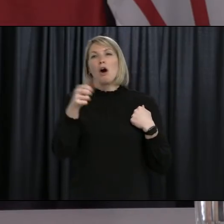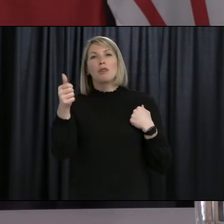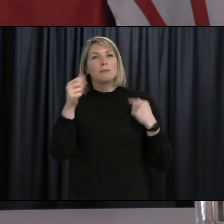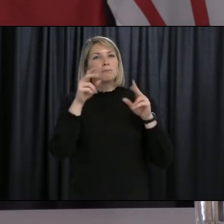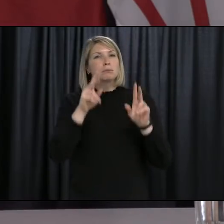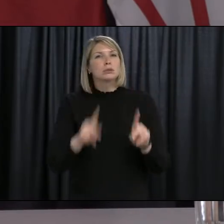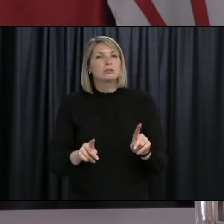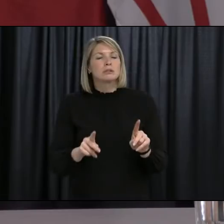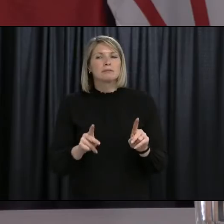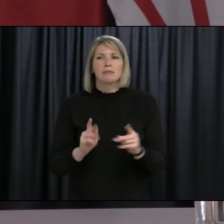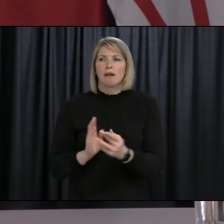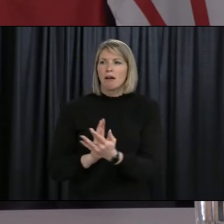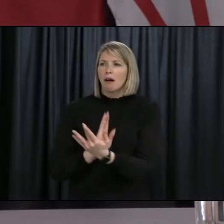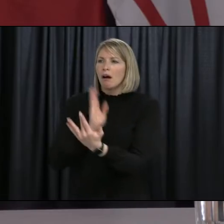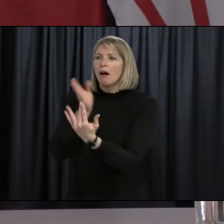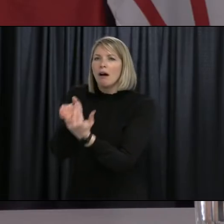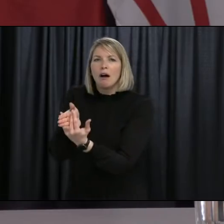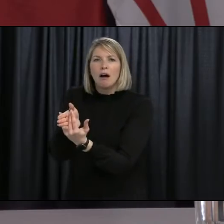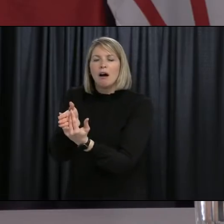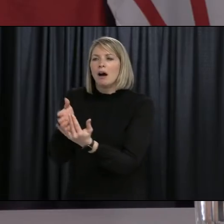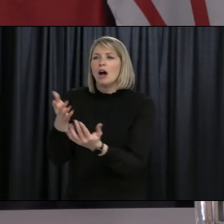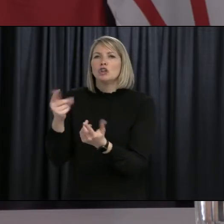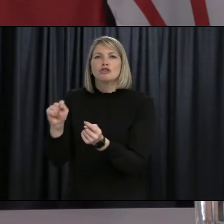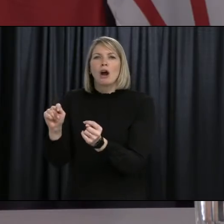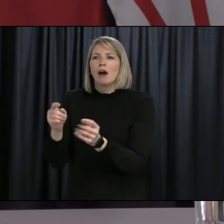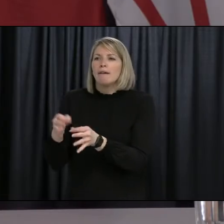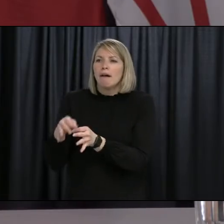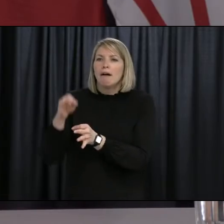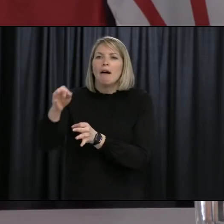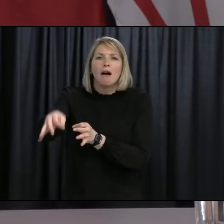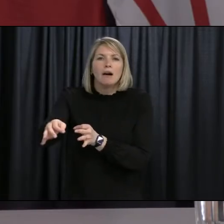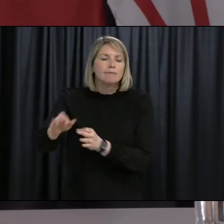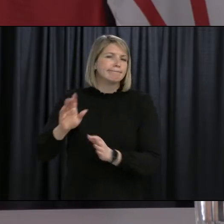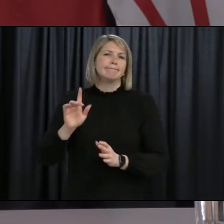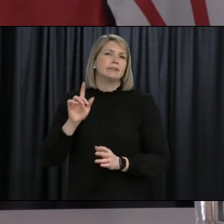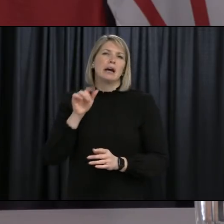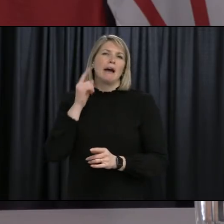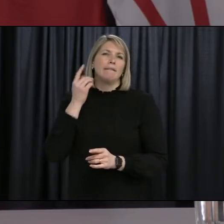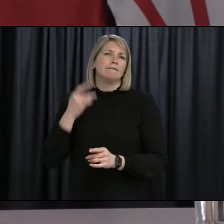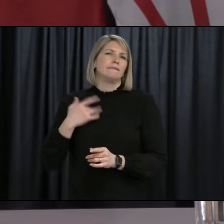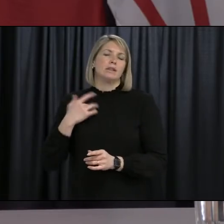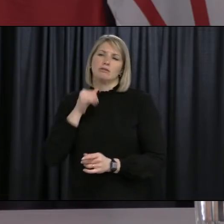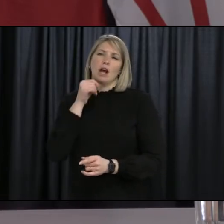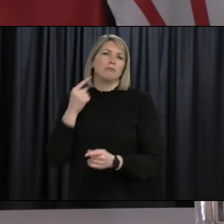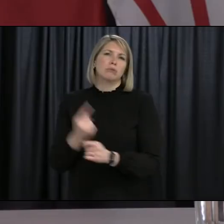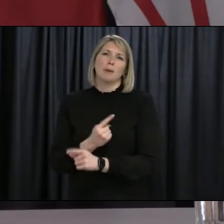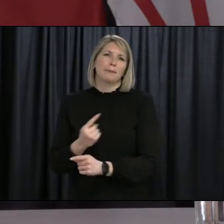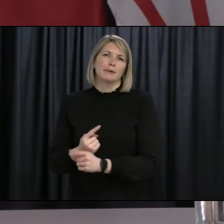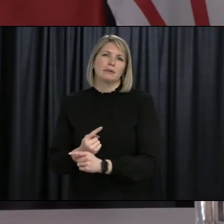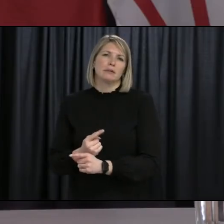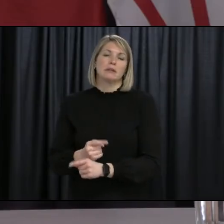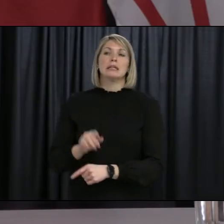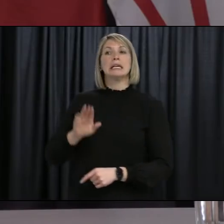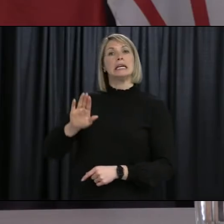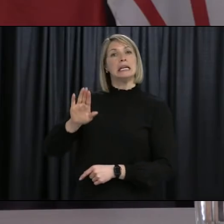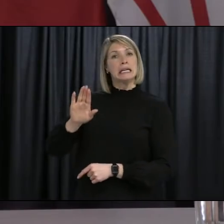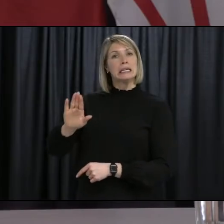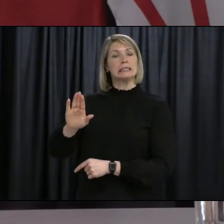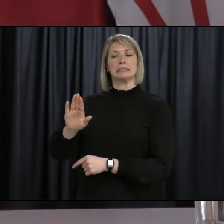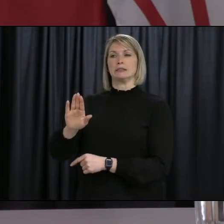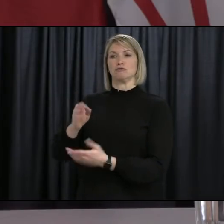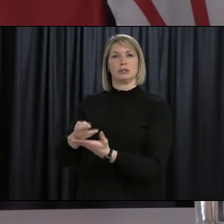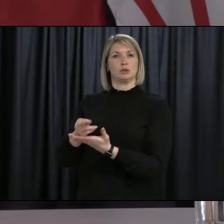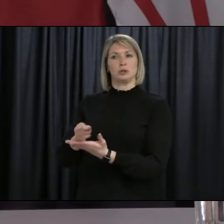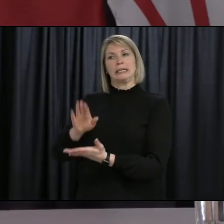to try to intervene to disrupt the election in one way or the other? It wouldn't be right. Mr. Chalk has the tools he